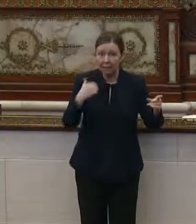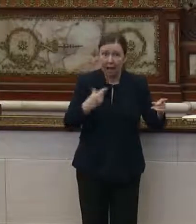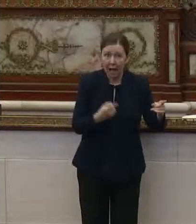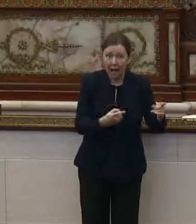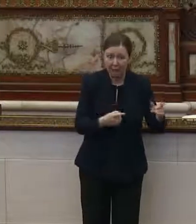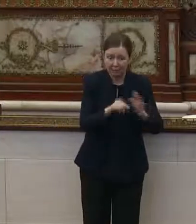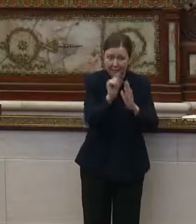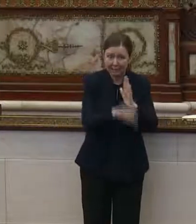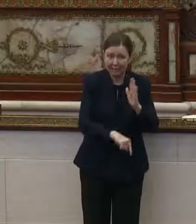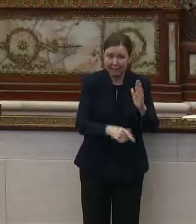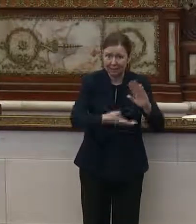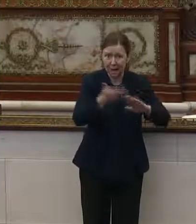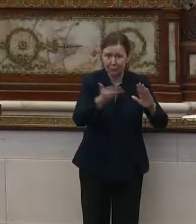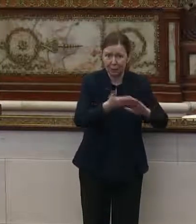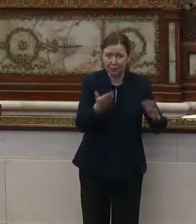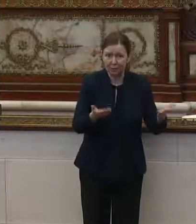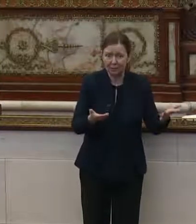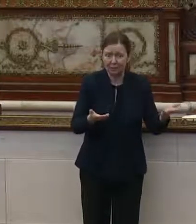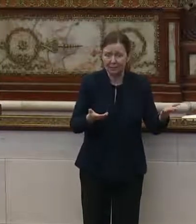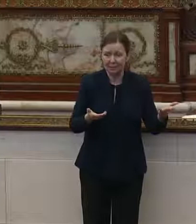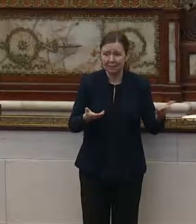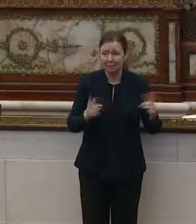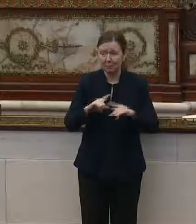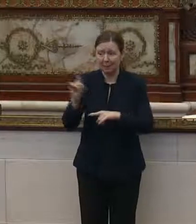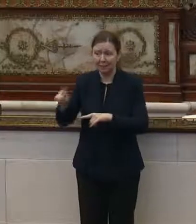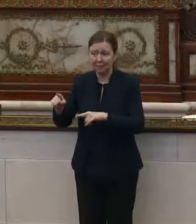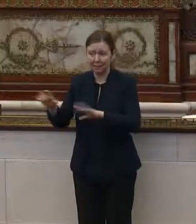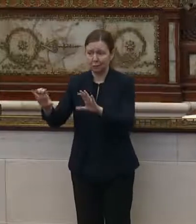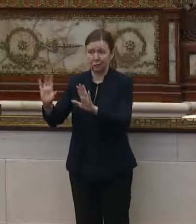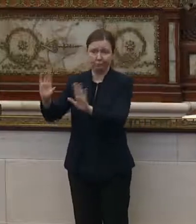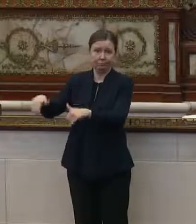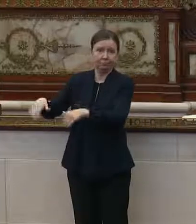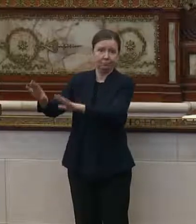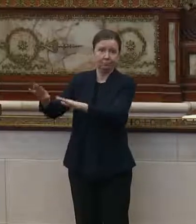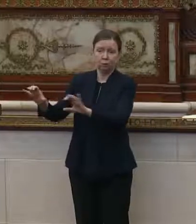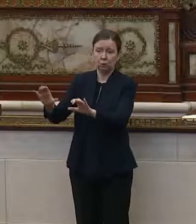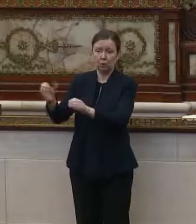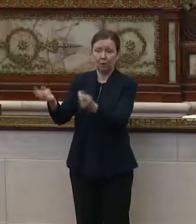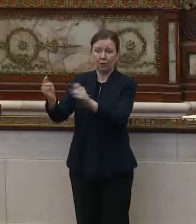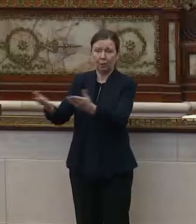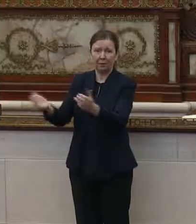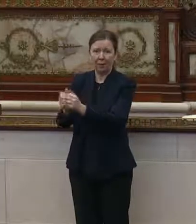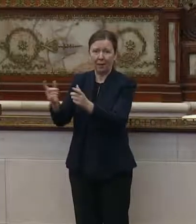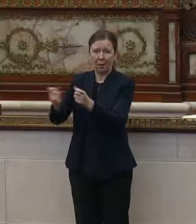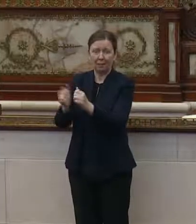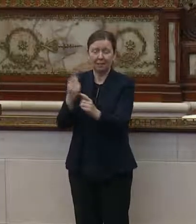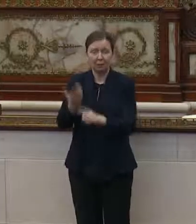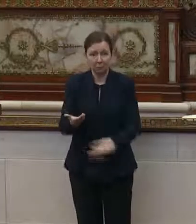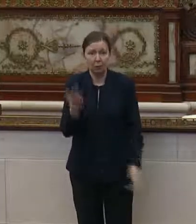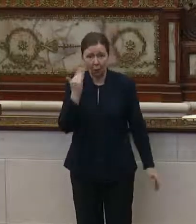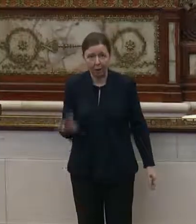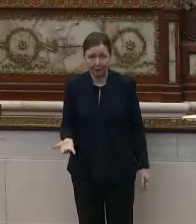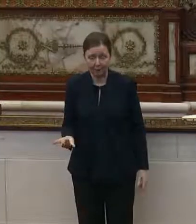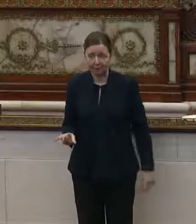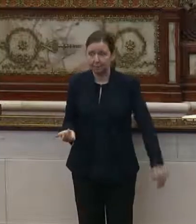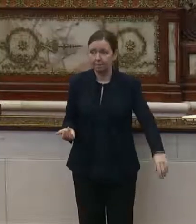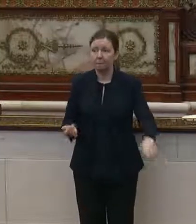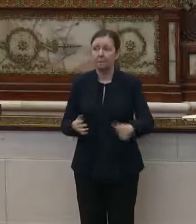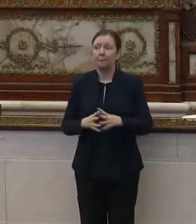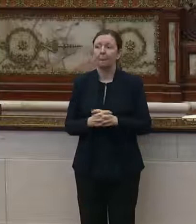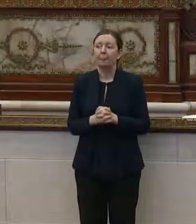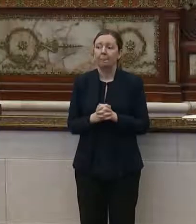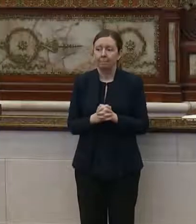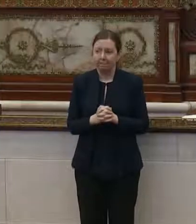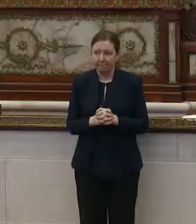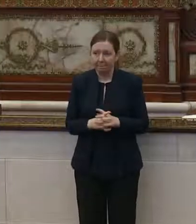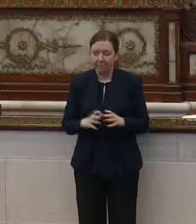the significant operation, but allow this organization to kind of just do their own thing without oversight from you. So I would say,